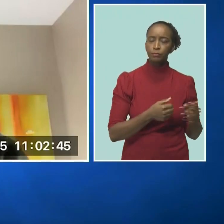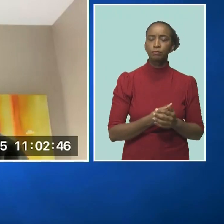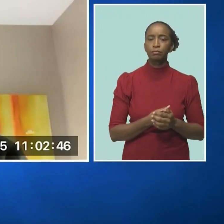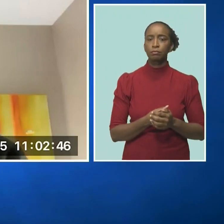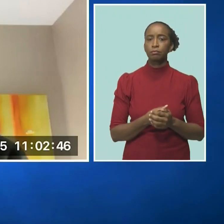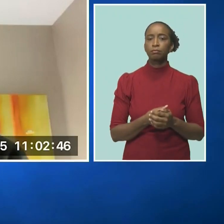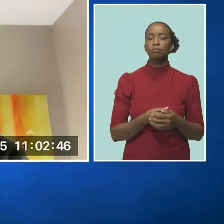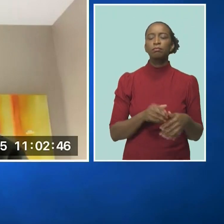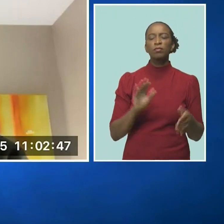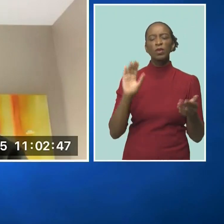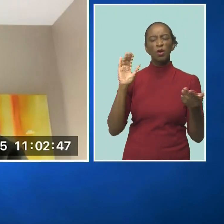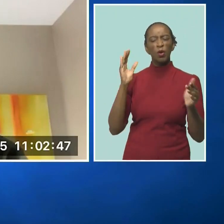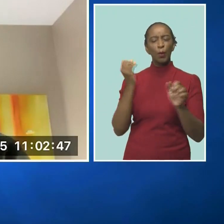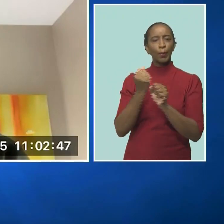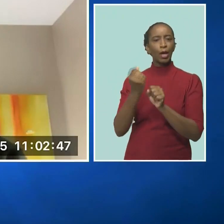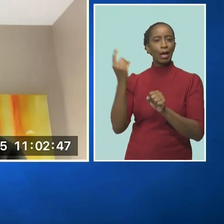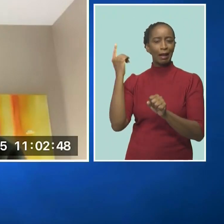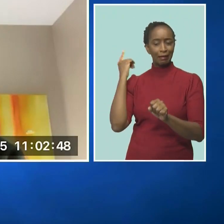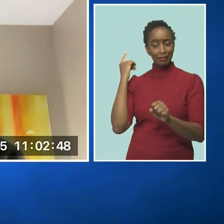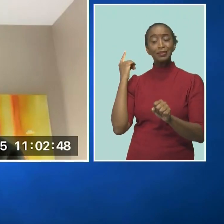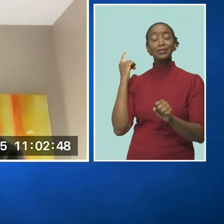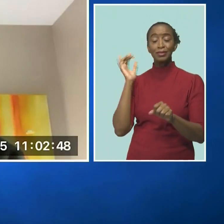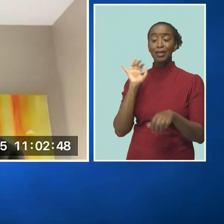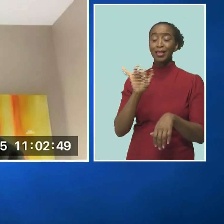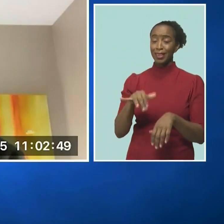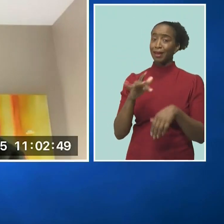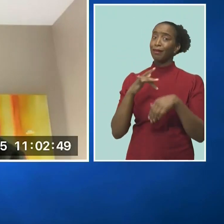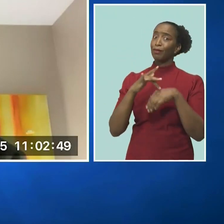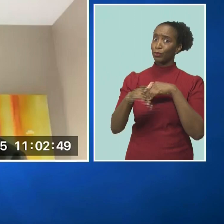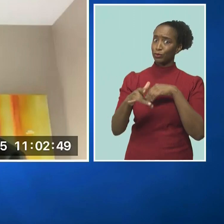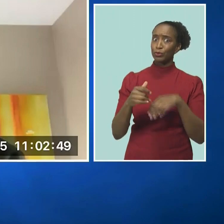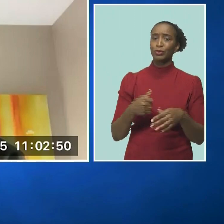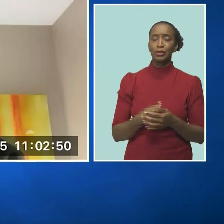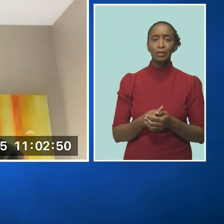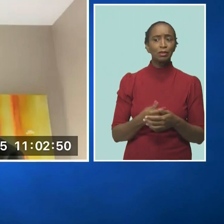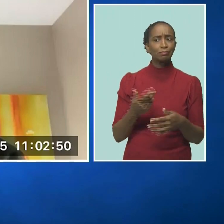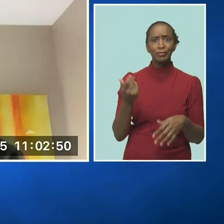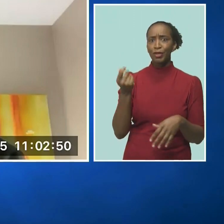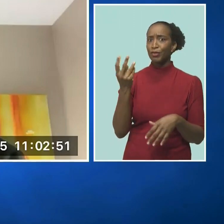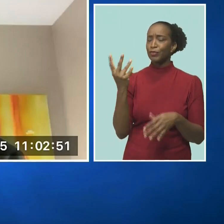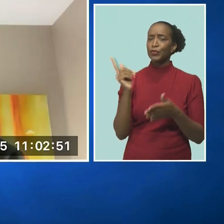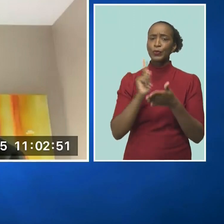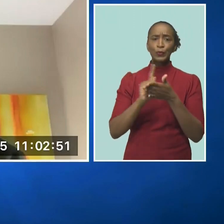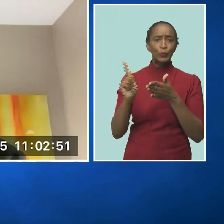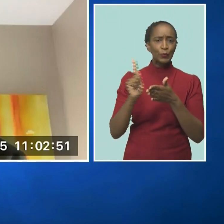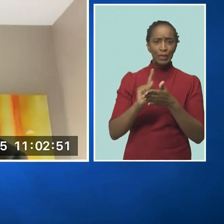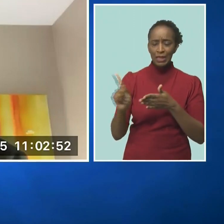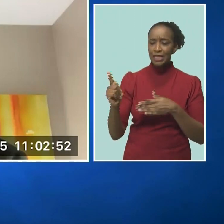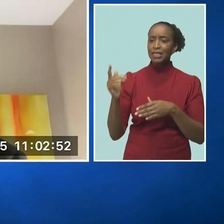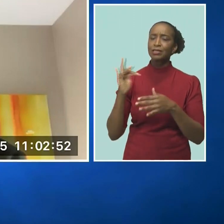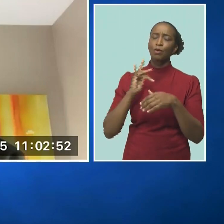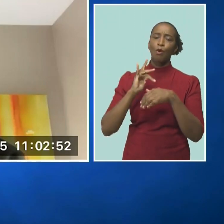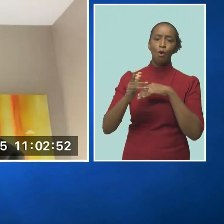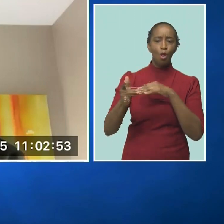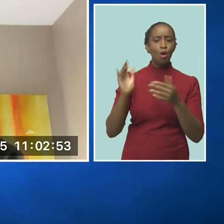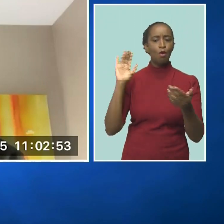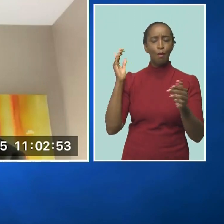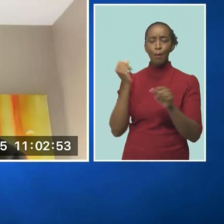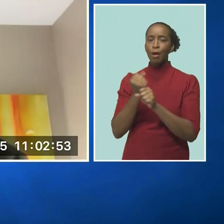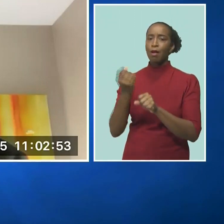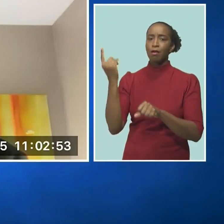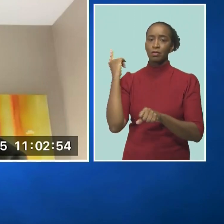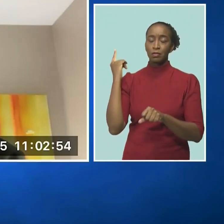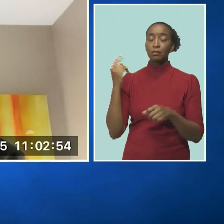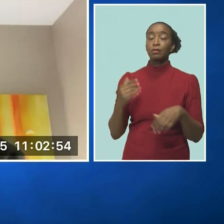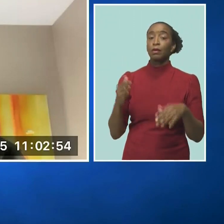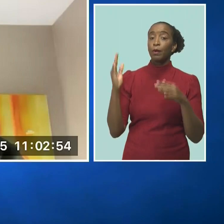earlier than last year, and we're very, very happy with that. It's about a couple of weeks earlier than last year, so we're very happy about that, and hopefully next year we will be